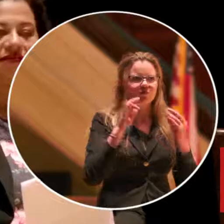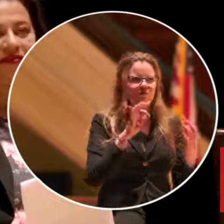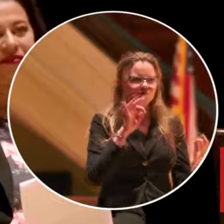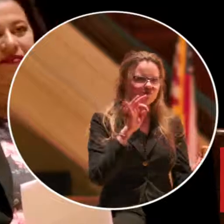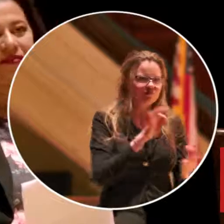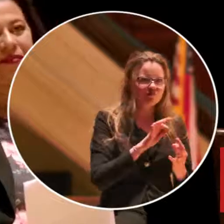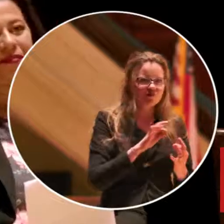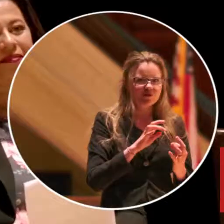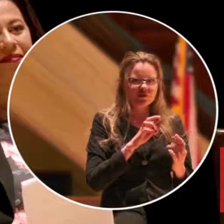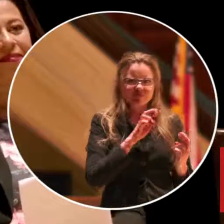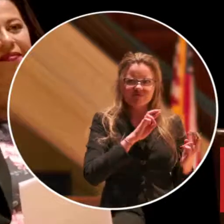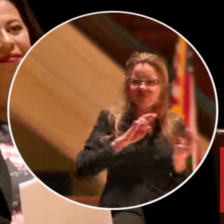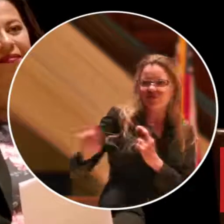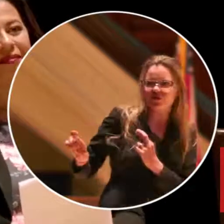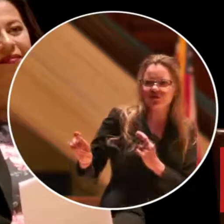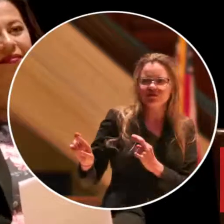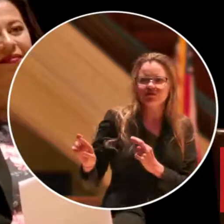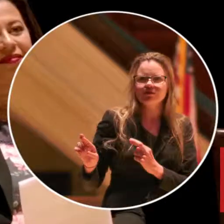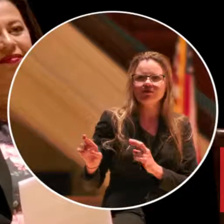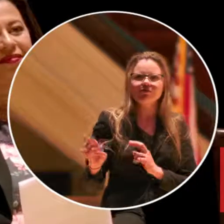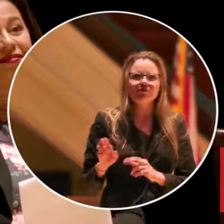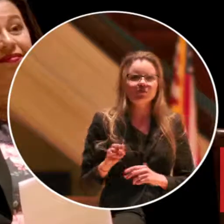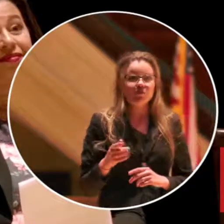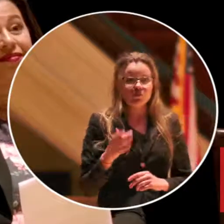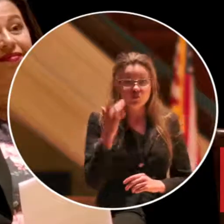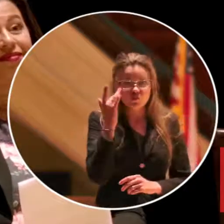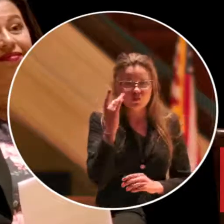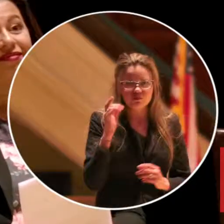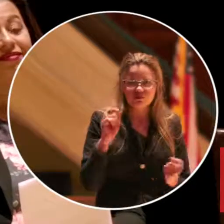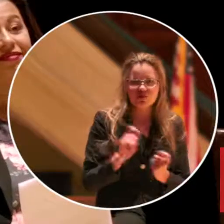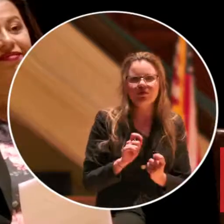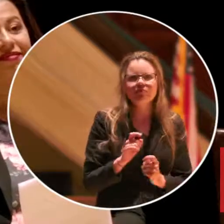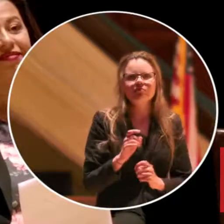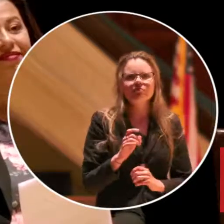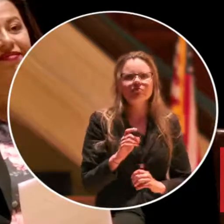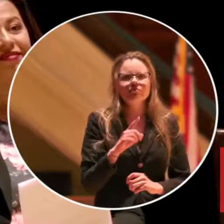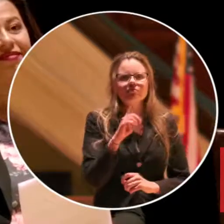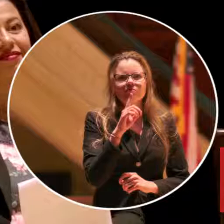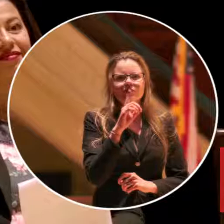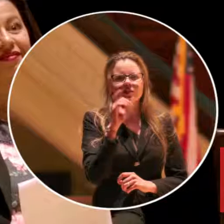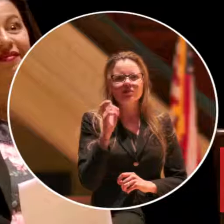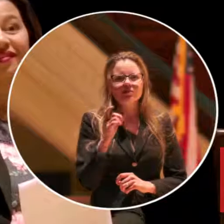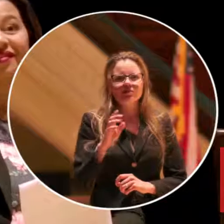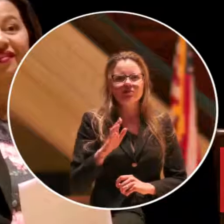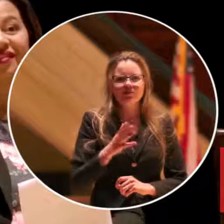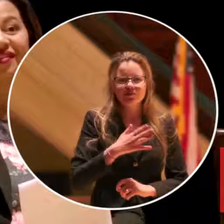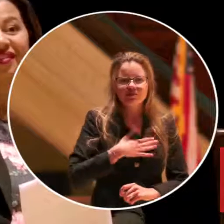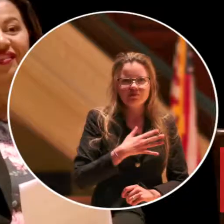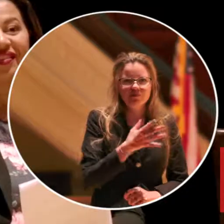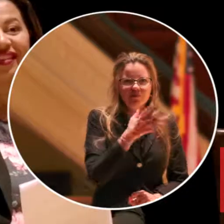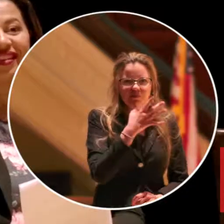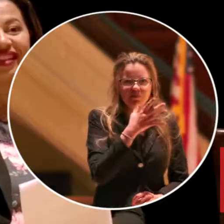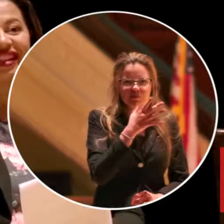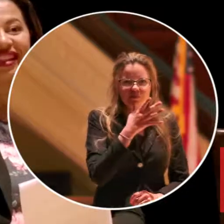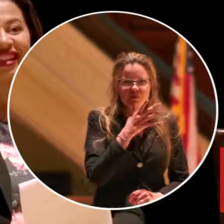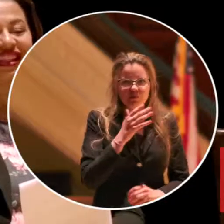Perfect because it would either be the catalyst to get my way or would at least deliver a crushing blow to my mother's